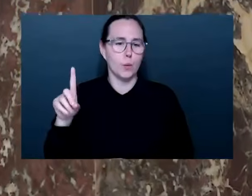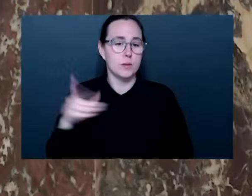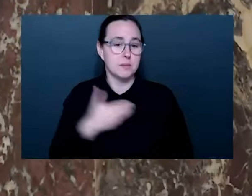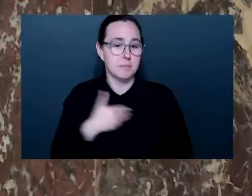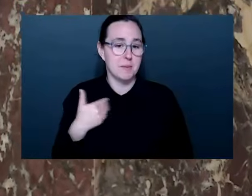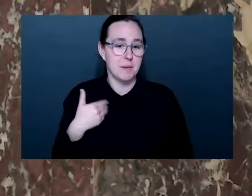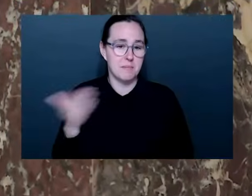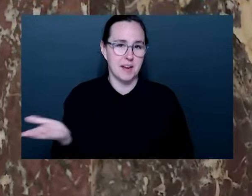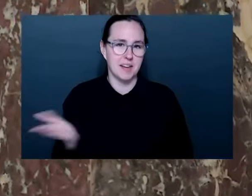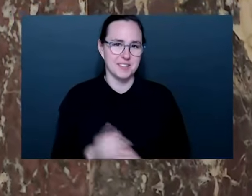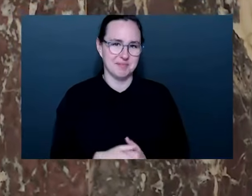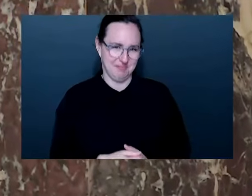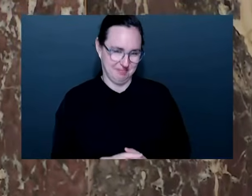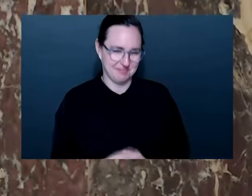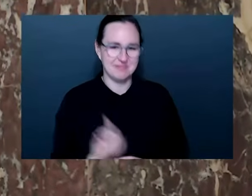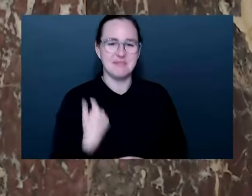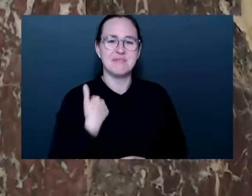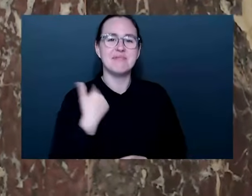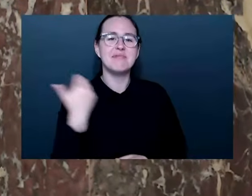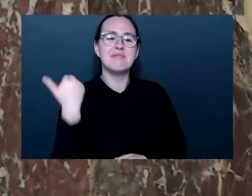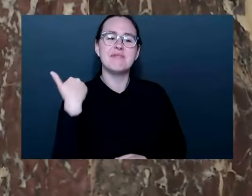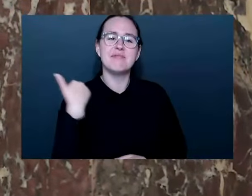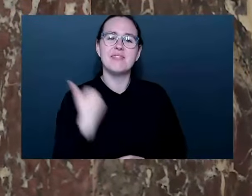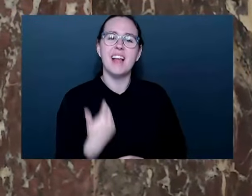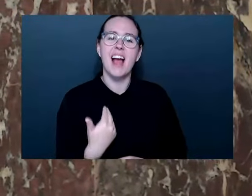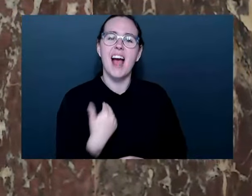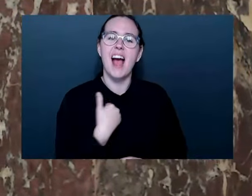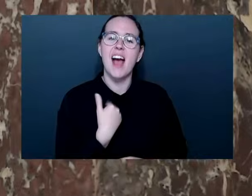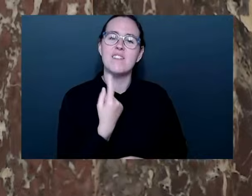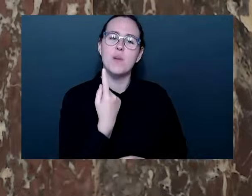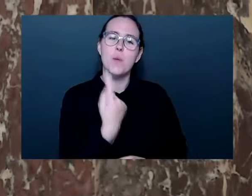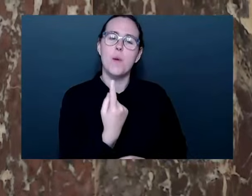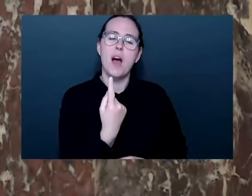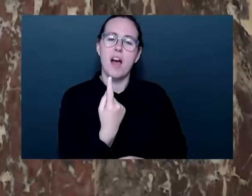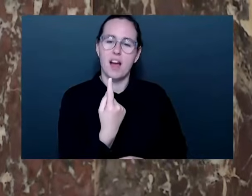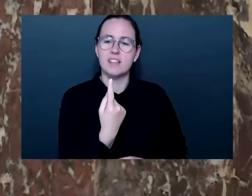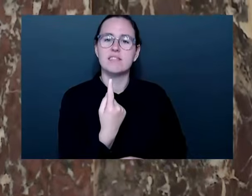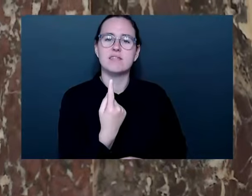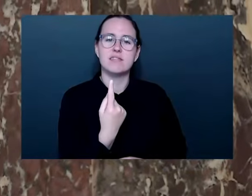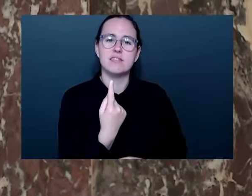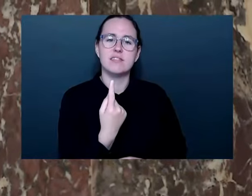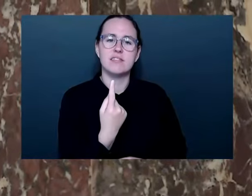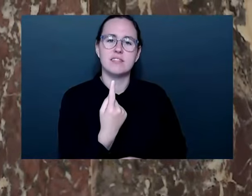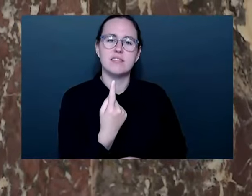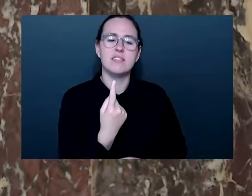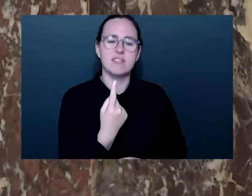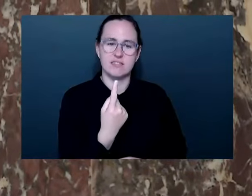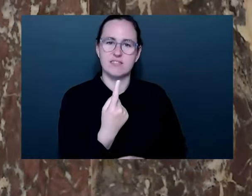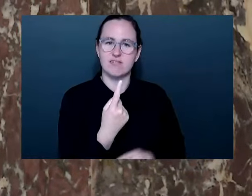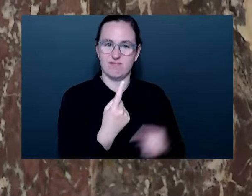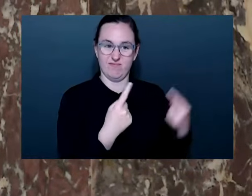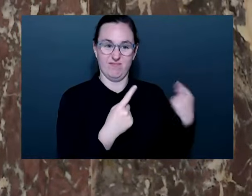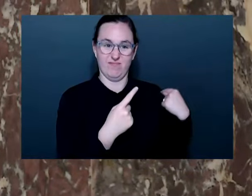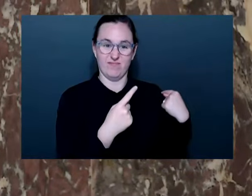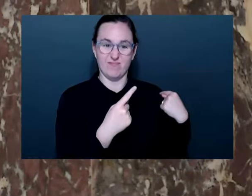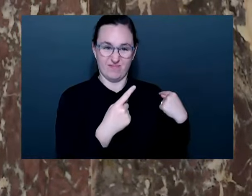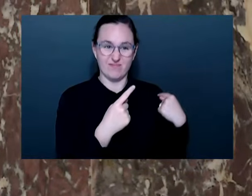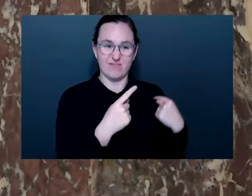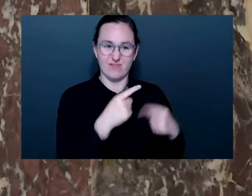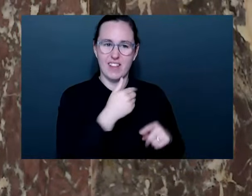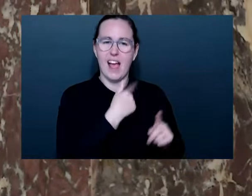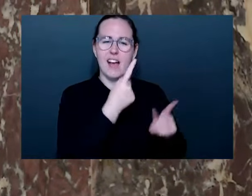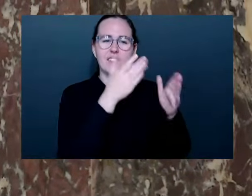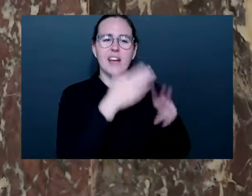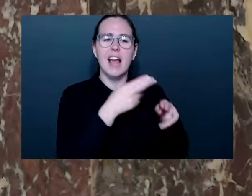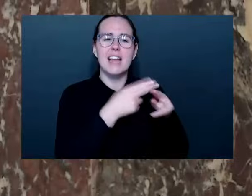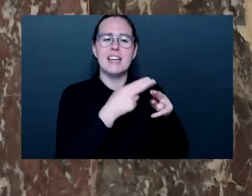Admiral Patchell and Base Commander Navy Kevin Whiteside as CFB Esquimalt's Defence on the Dock. This is an event held each year at Ogden Point to